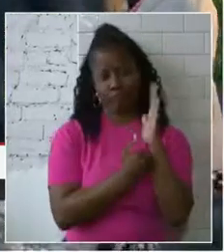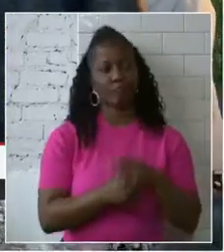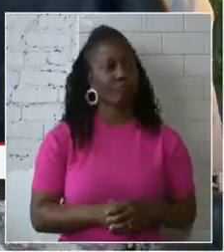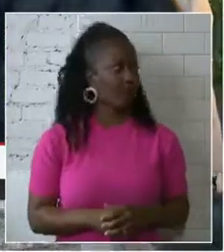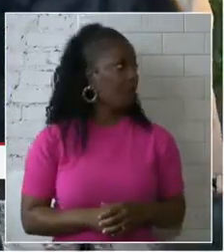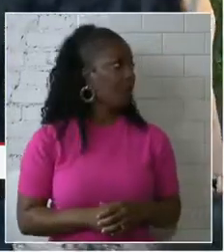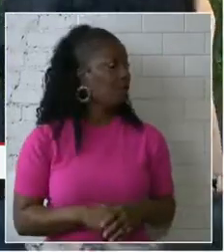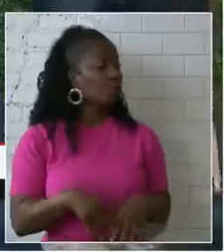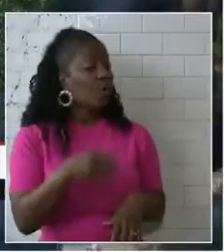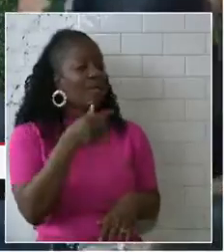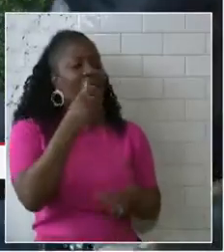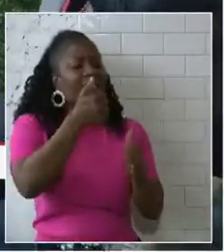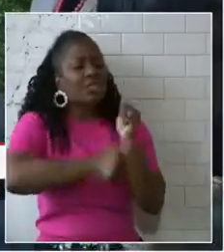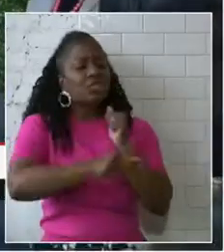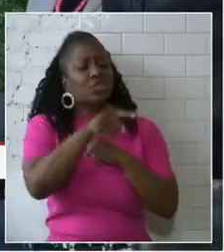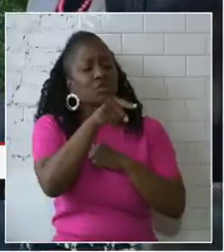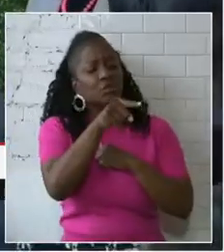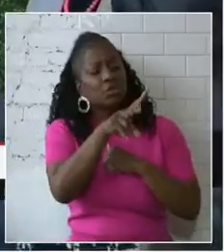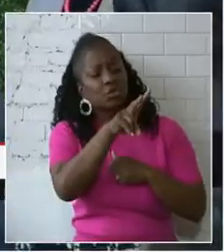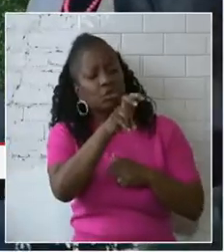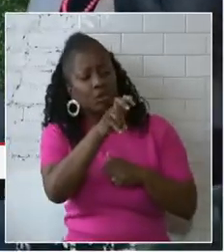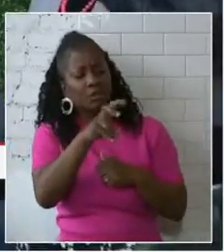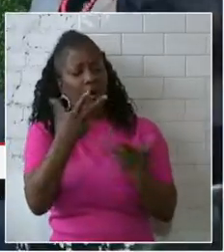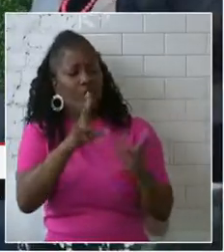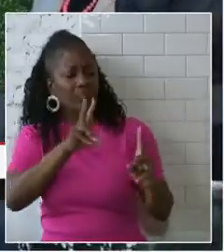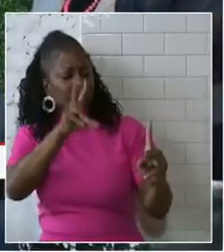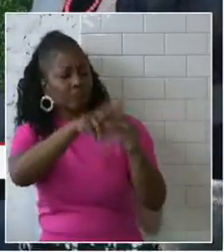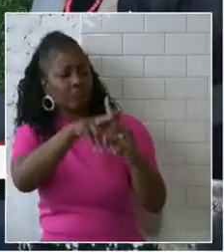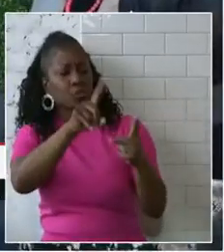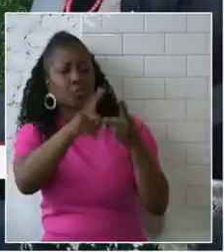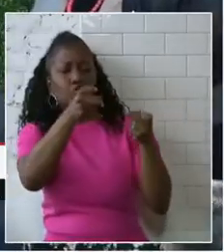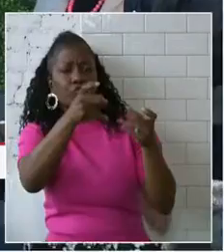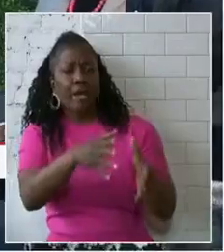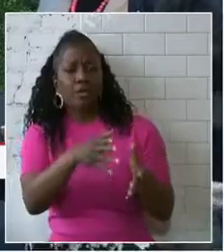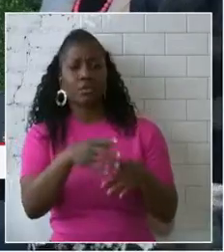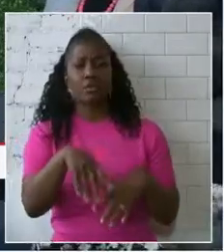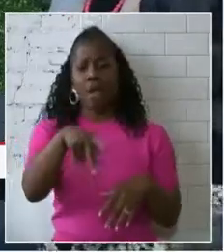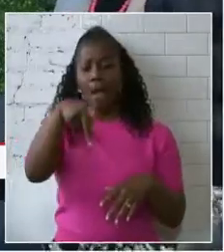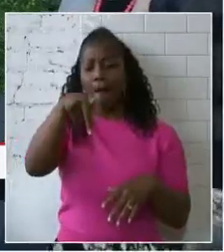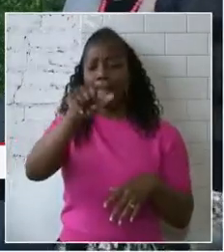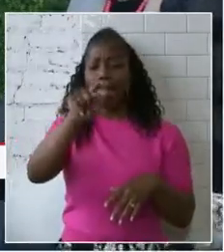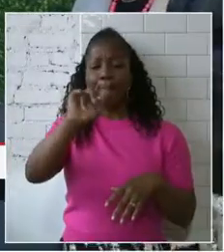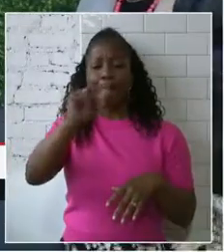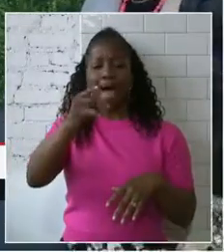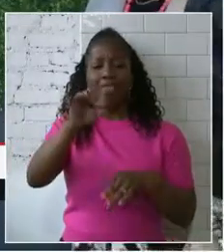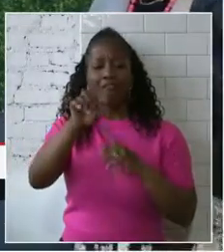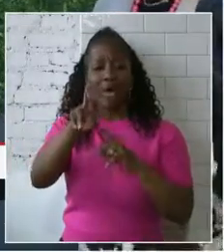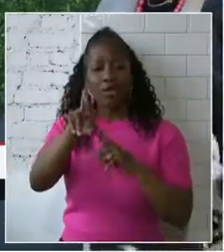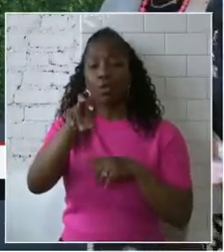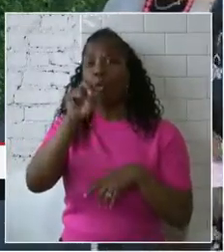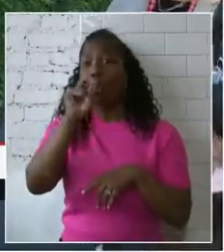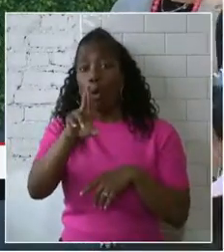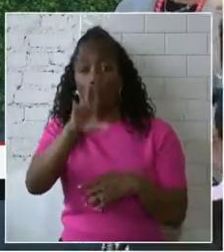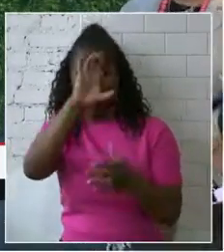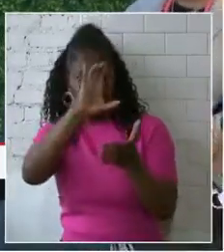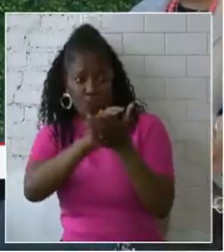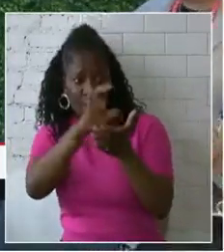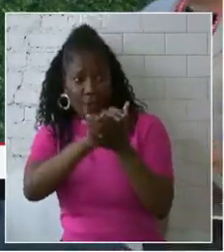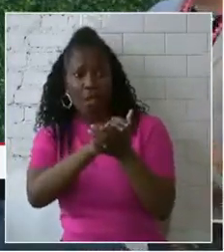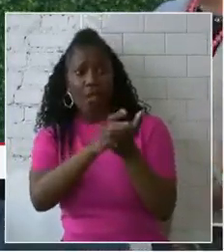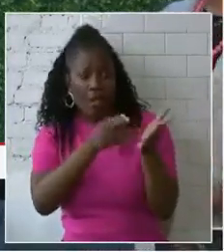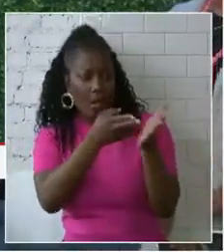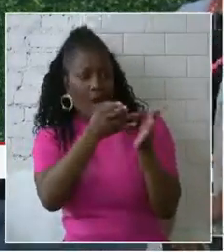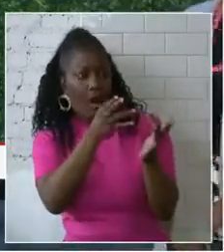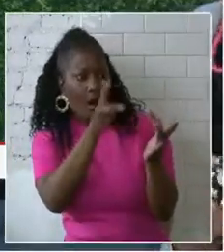Each of the 200 has been assigned to a director, a pathfinder, and credible contact. And of those 200,